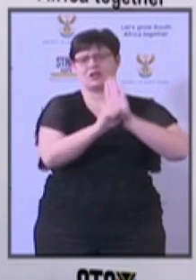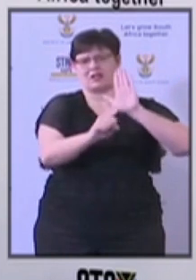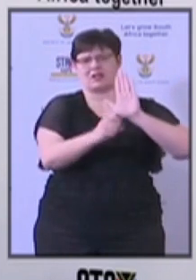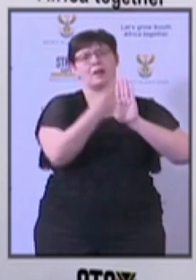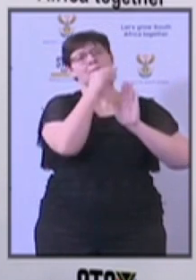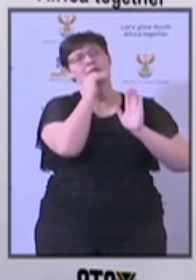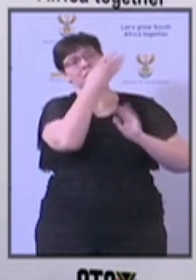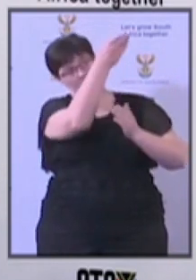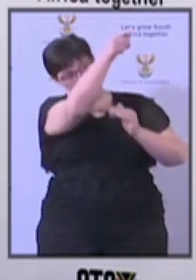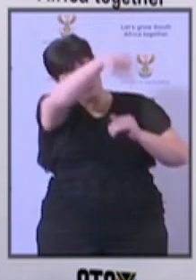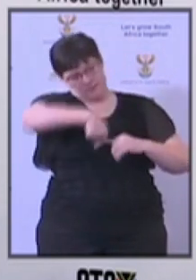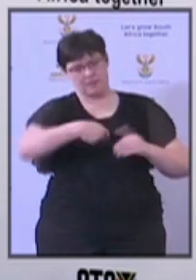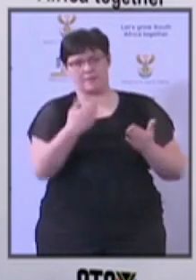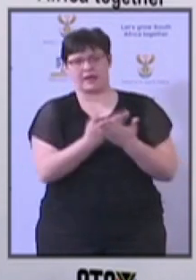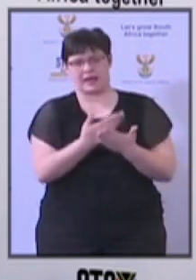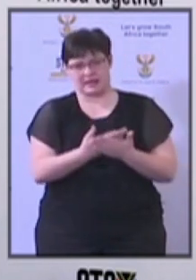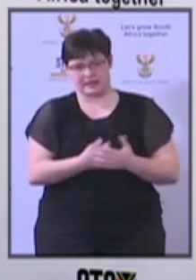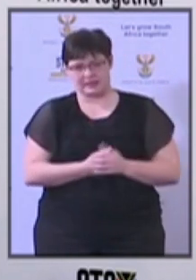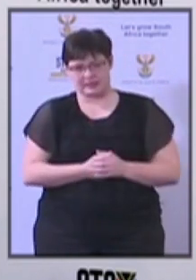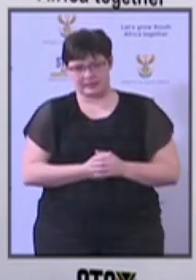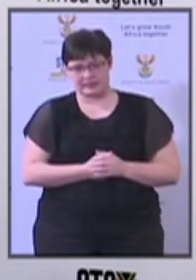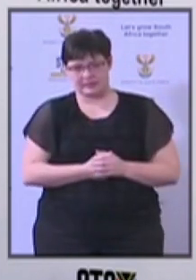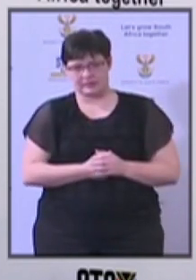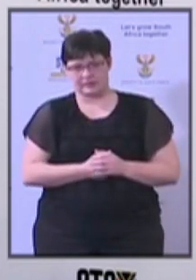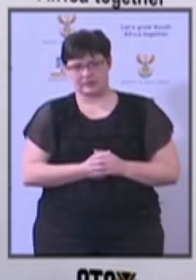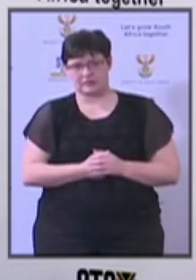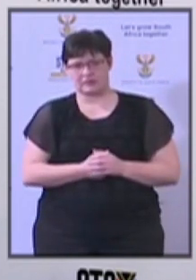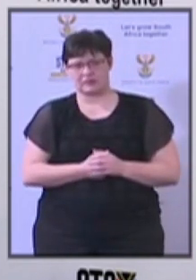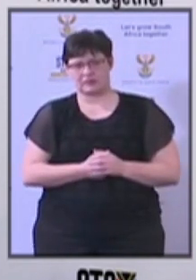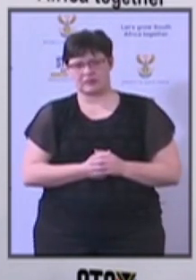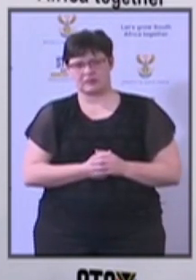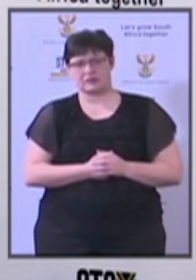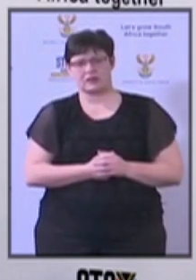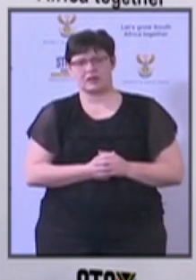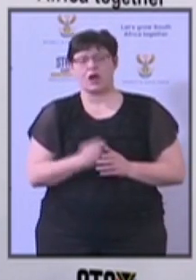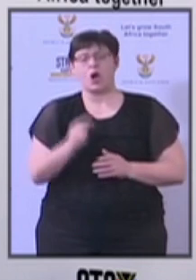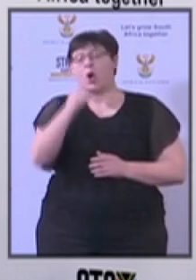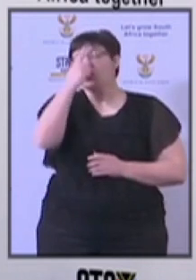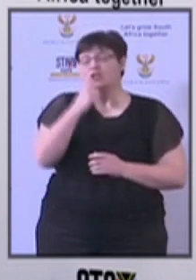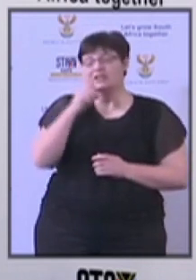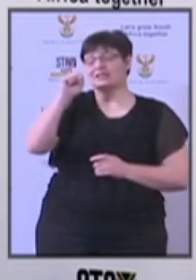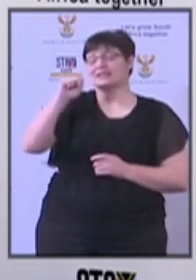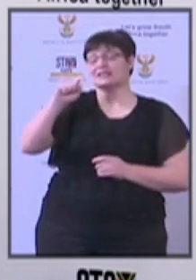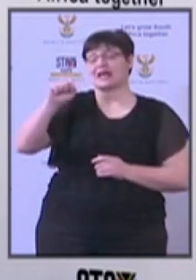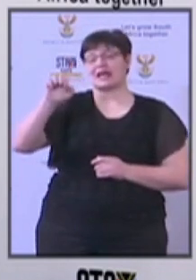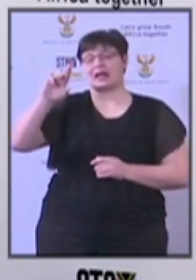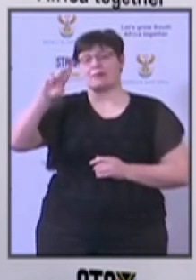Now, the question from Mr. Sterman, if I'm not mistaken, is about